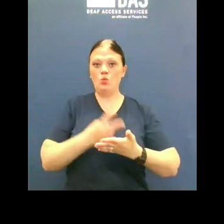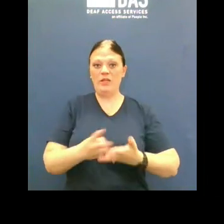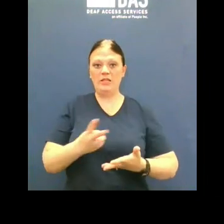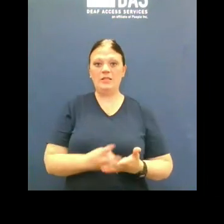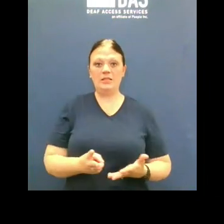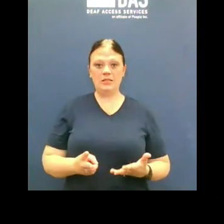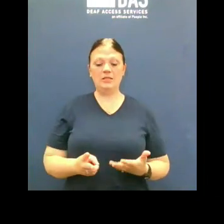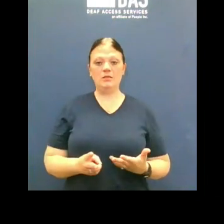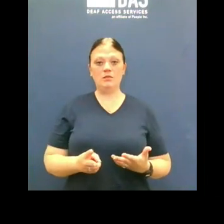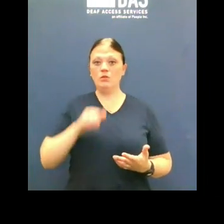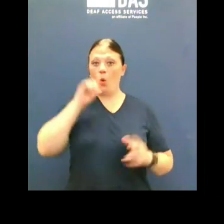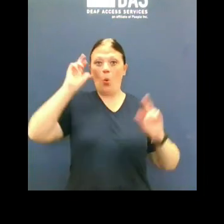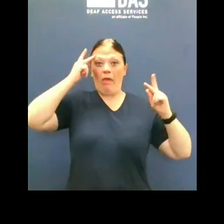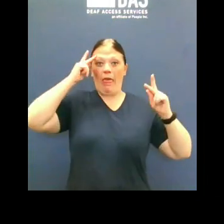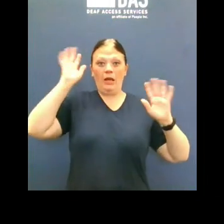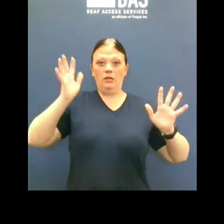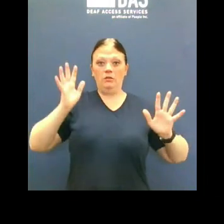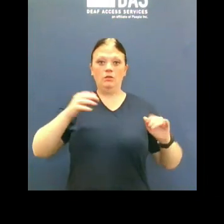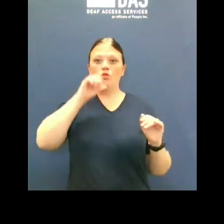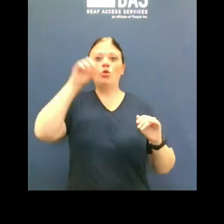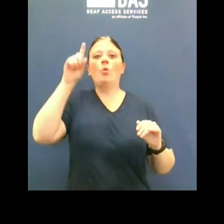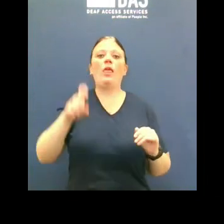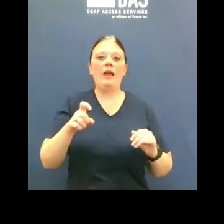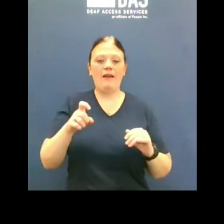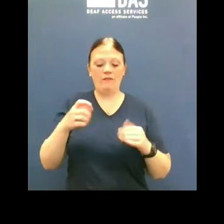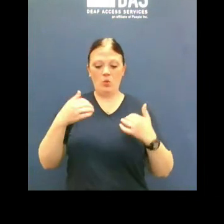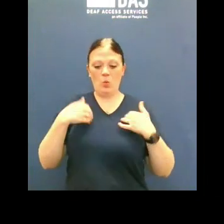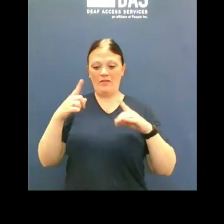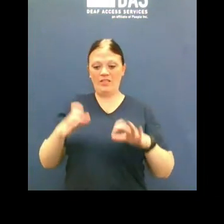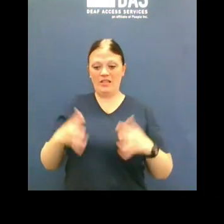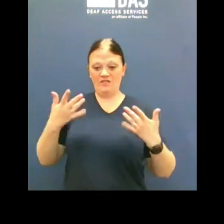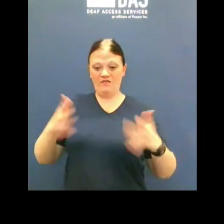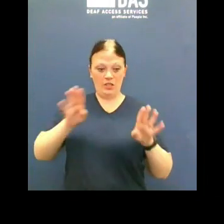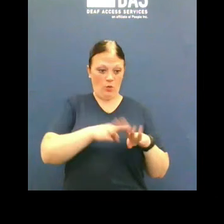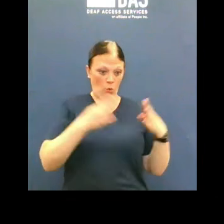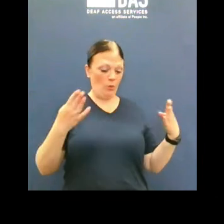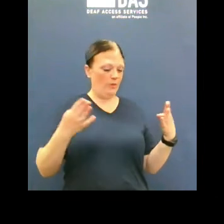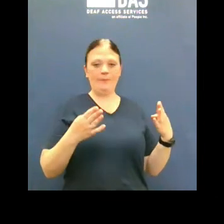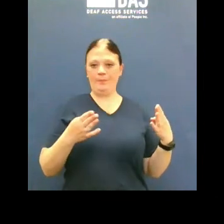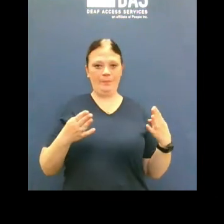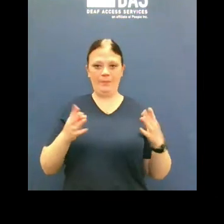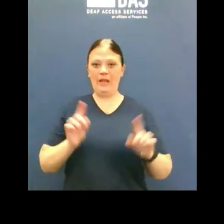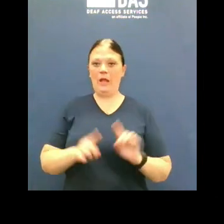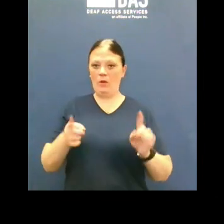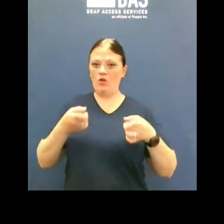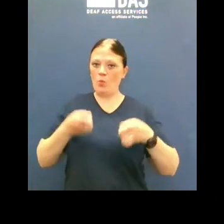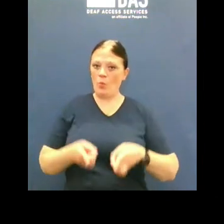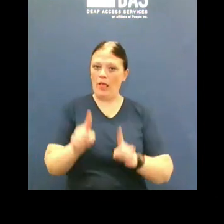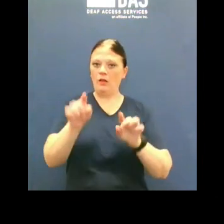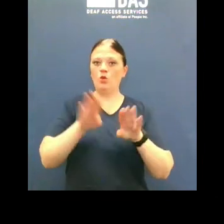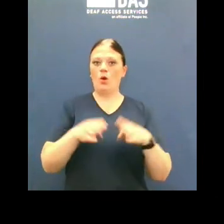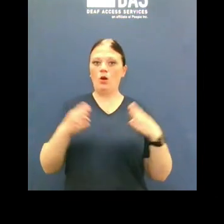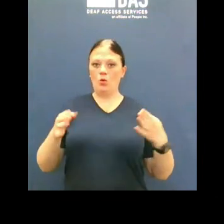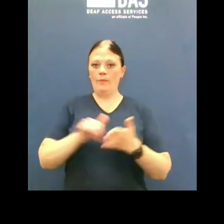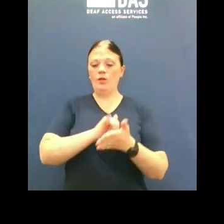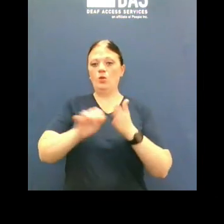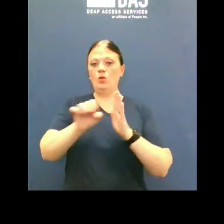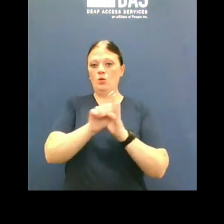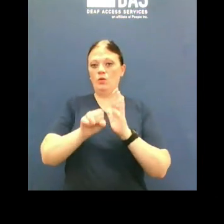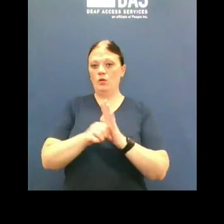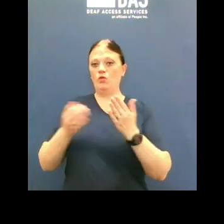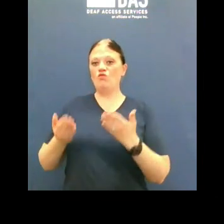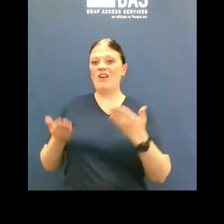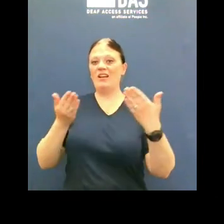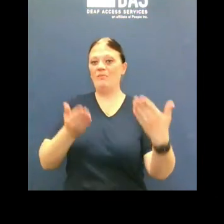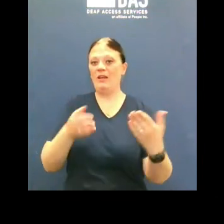they don't panic. You don't have to get a test to open up. However, while you are open, the New York State is recommending